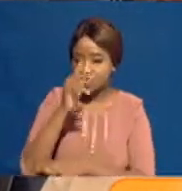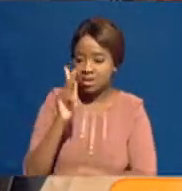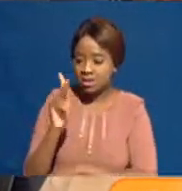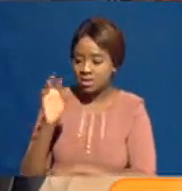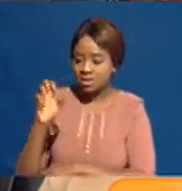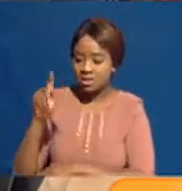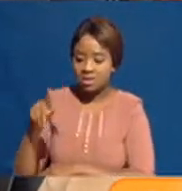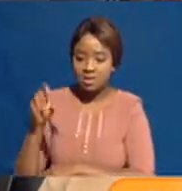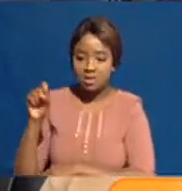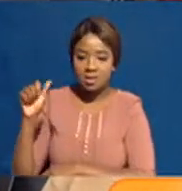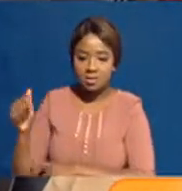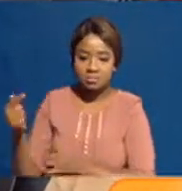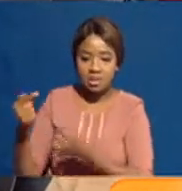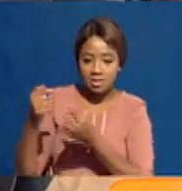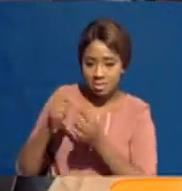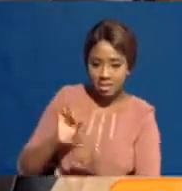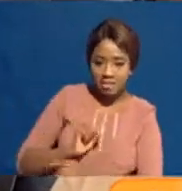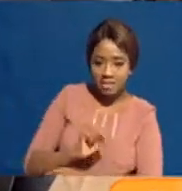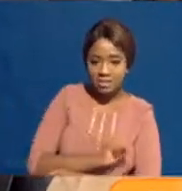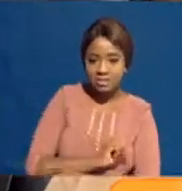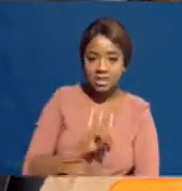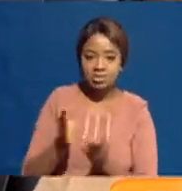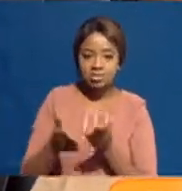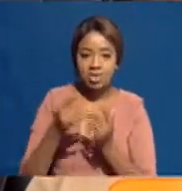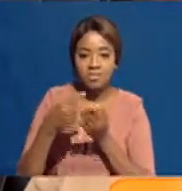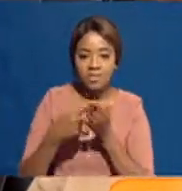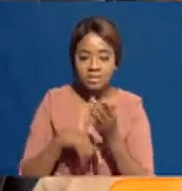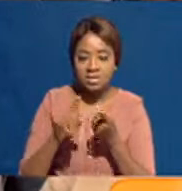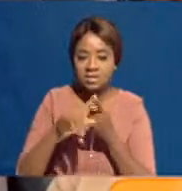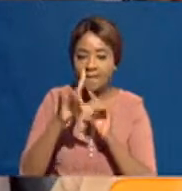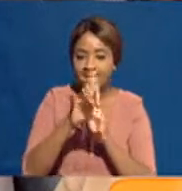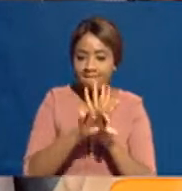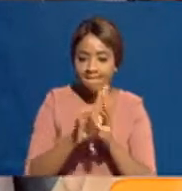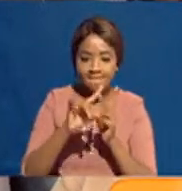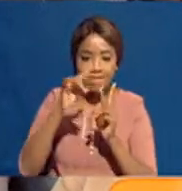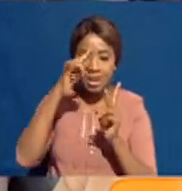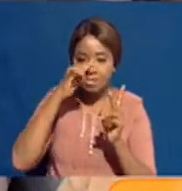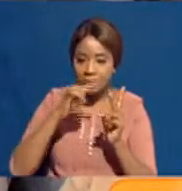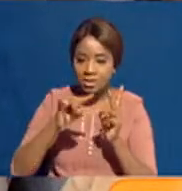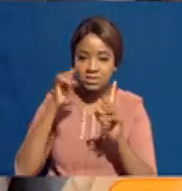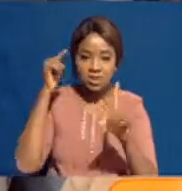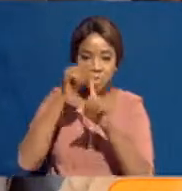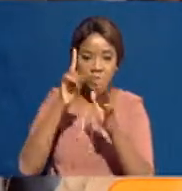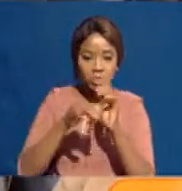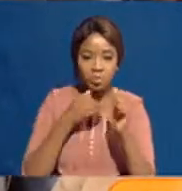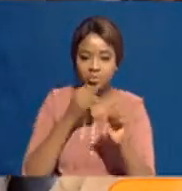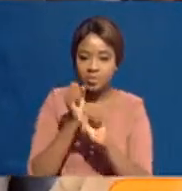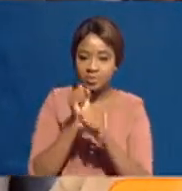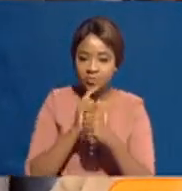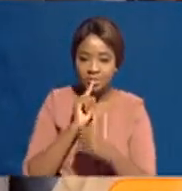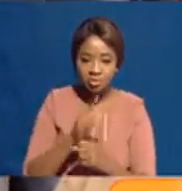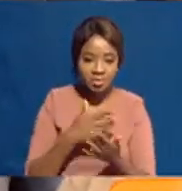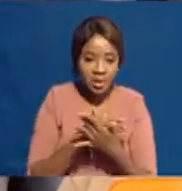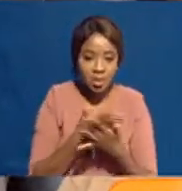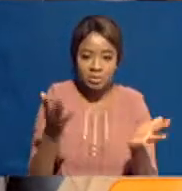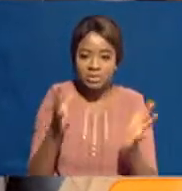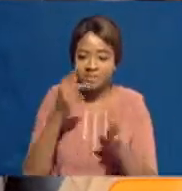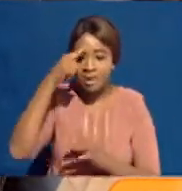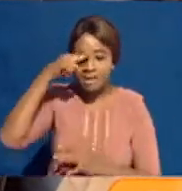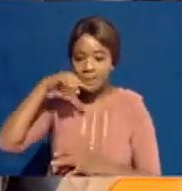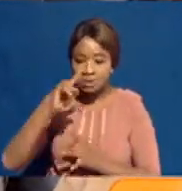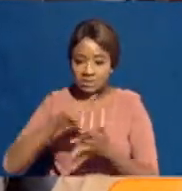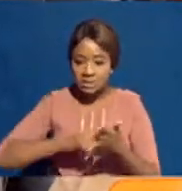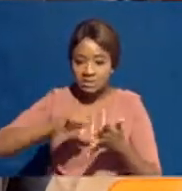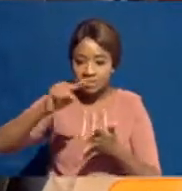on matters legislation, matters policy, to ensure that whatever policies that are